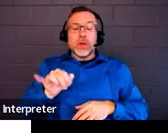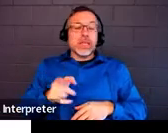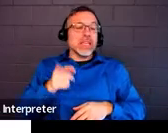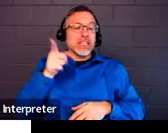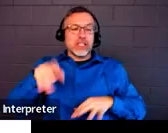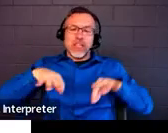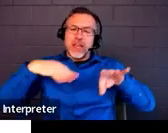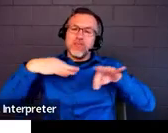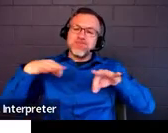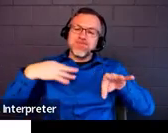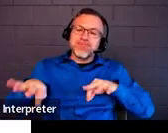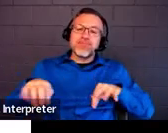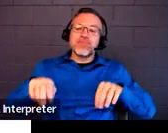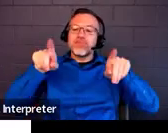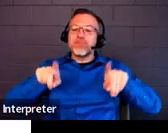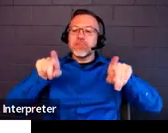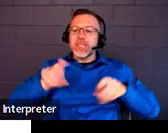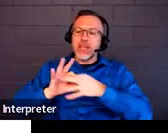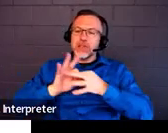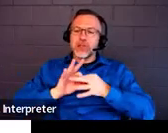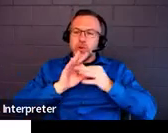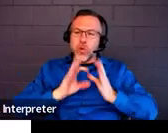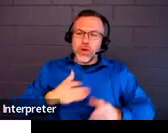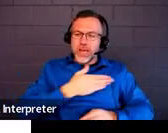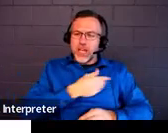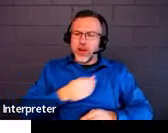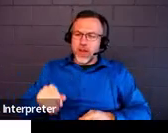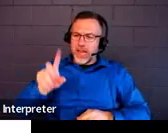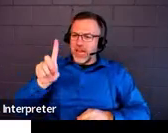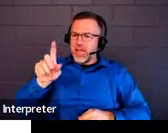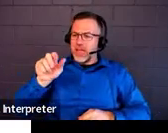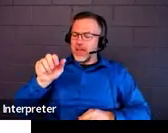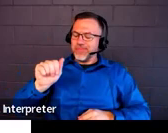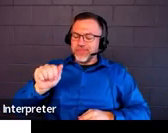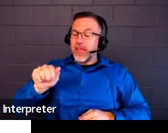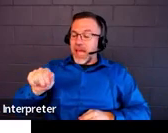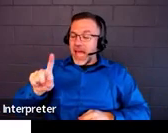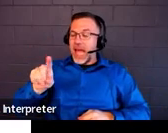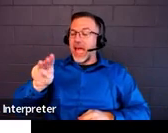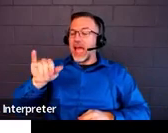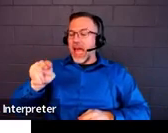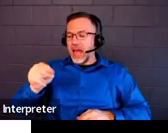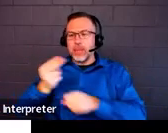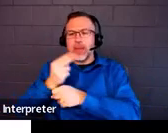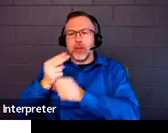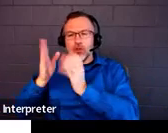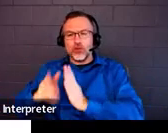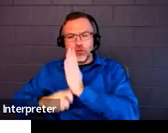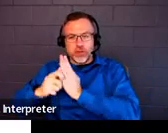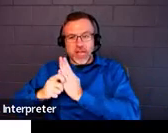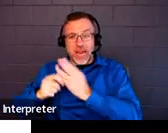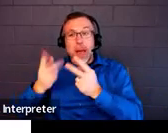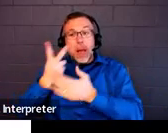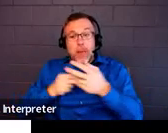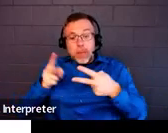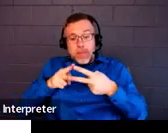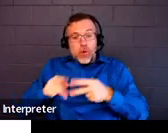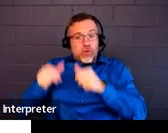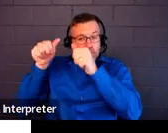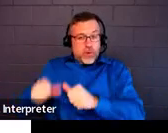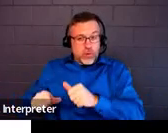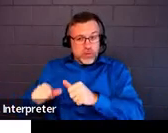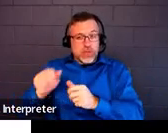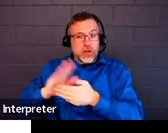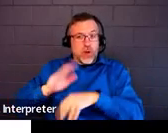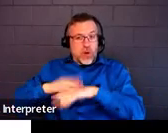test coordinator and test administrator user guides. Those have been posted to the MDOE MSAA web